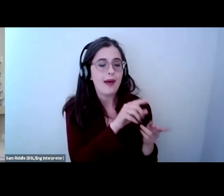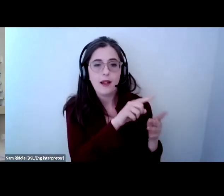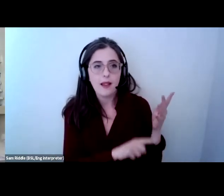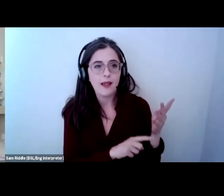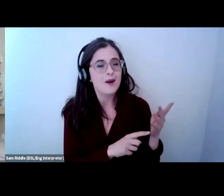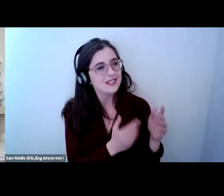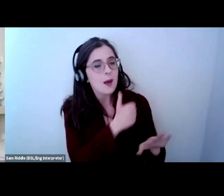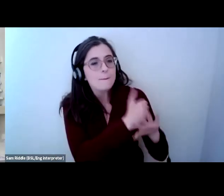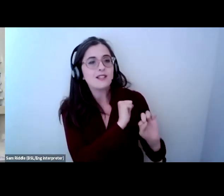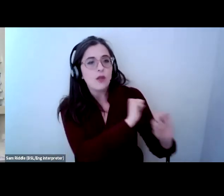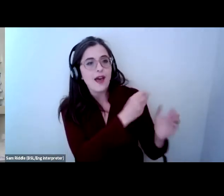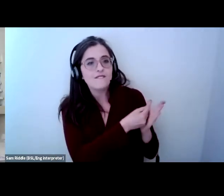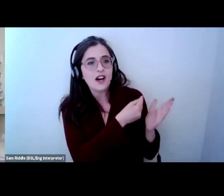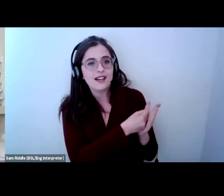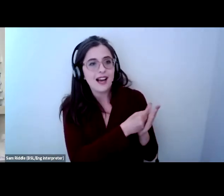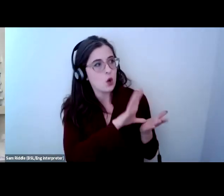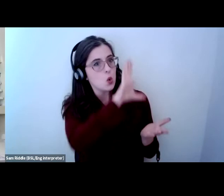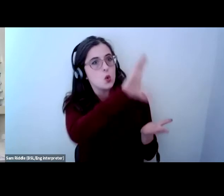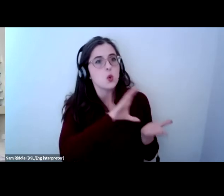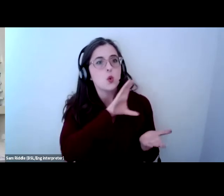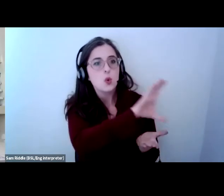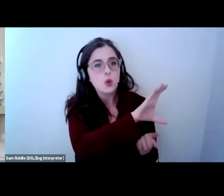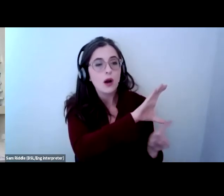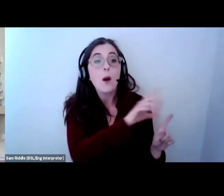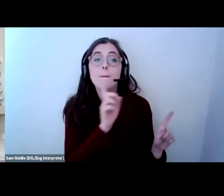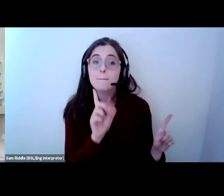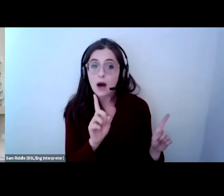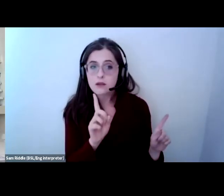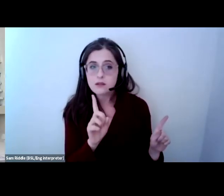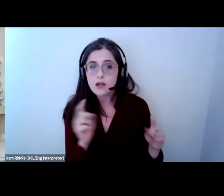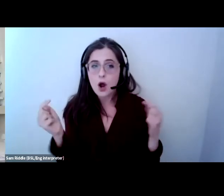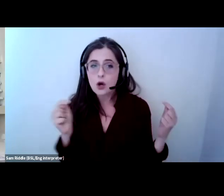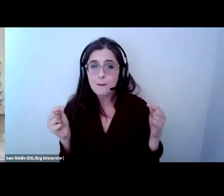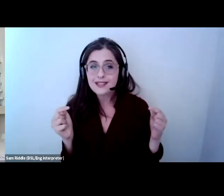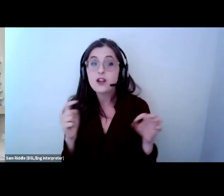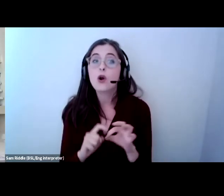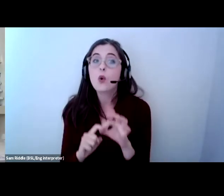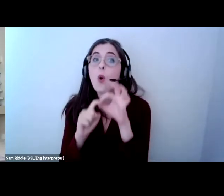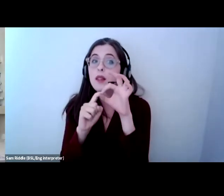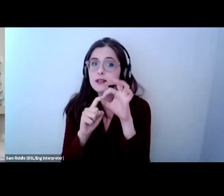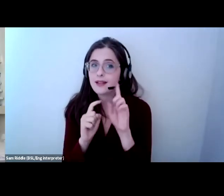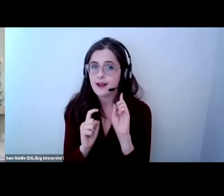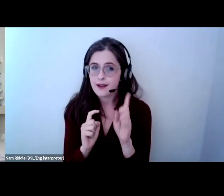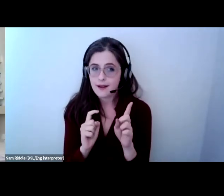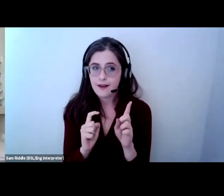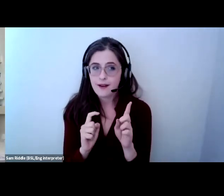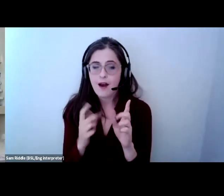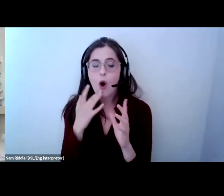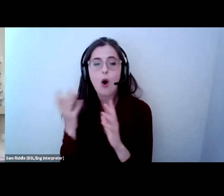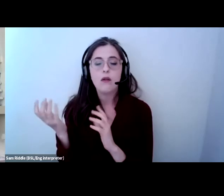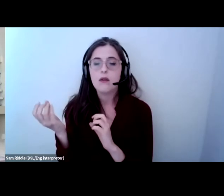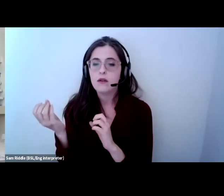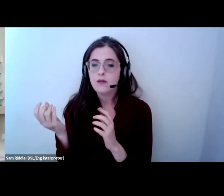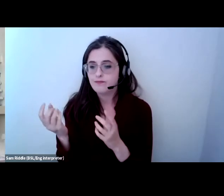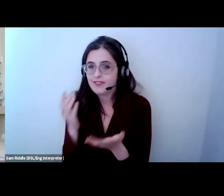they receive. But we can really compete on quality, on the offer, on the fact that